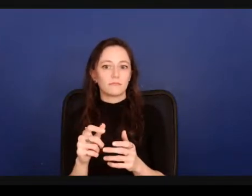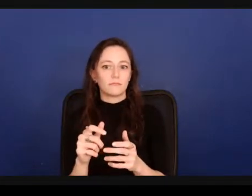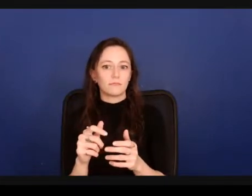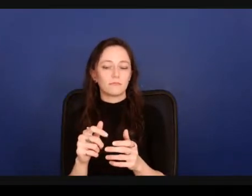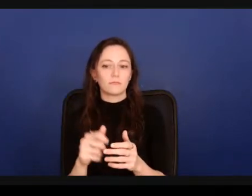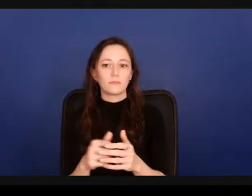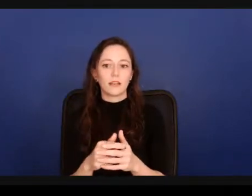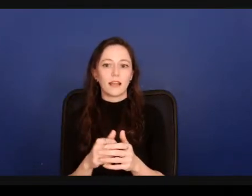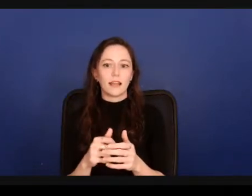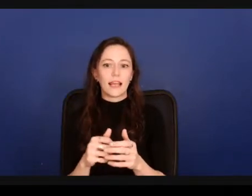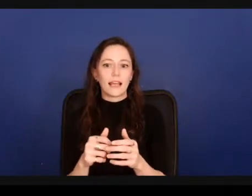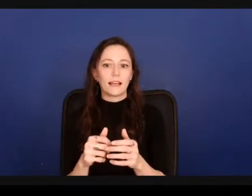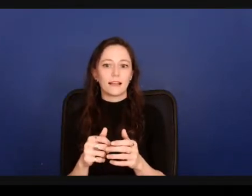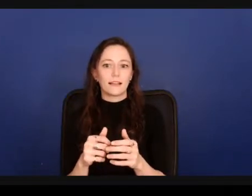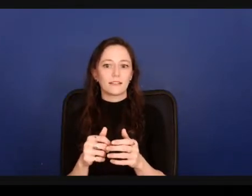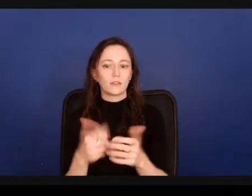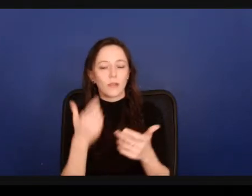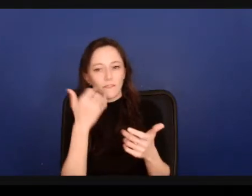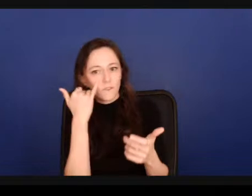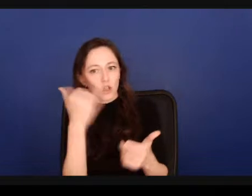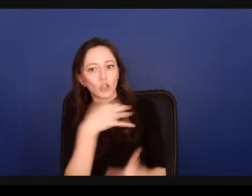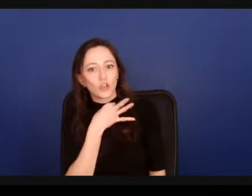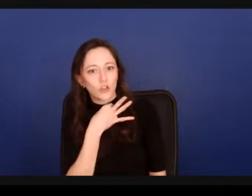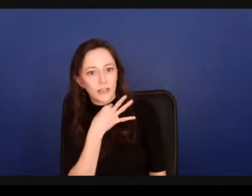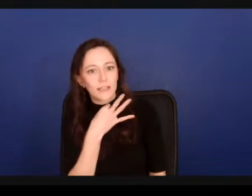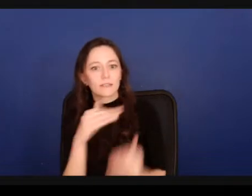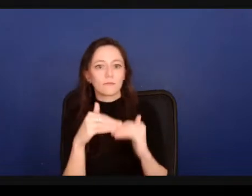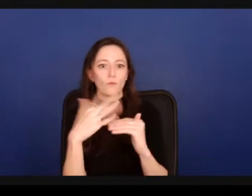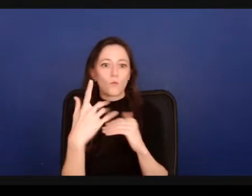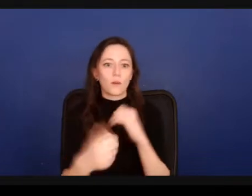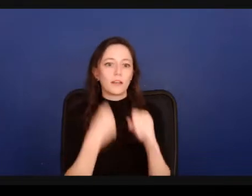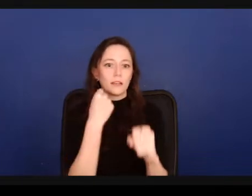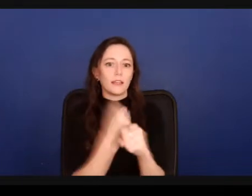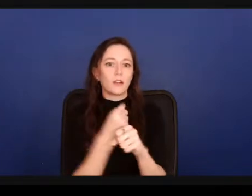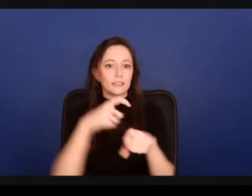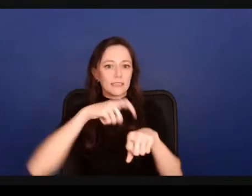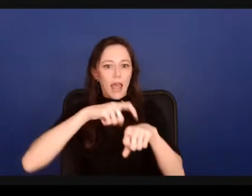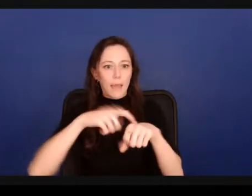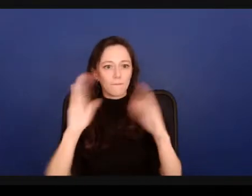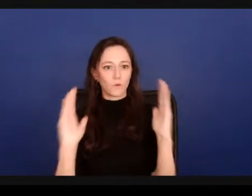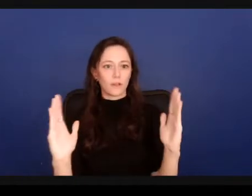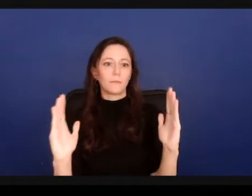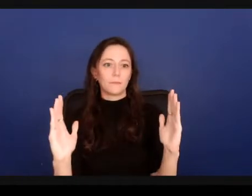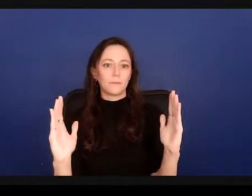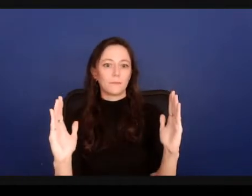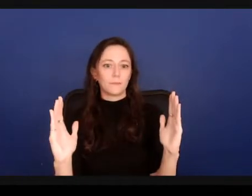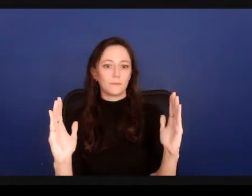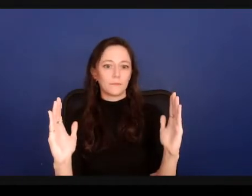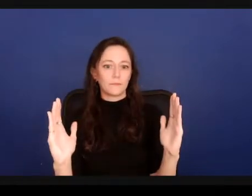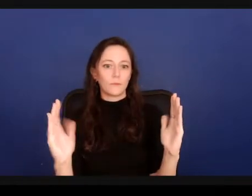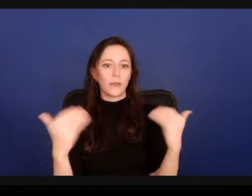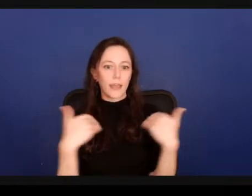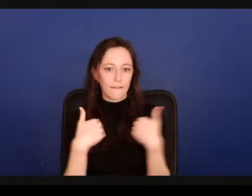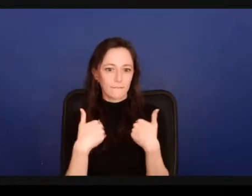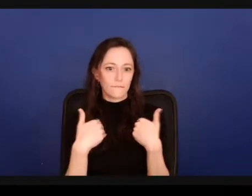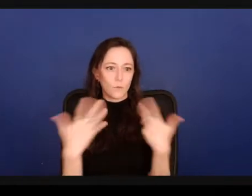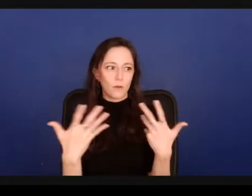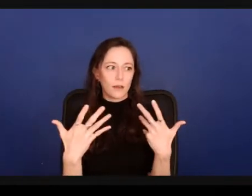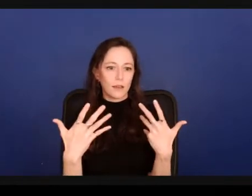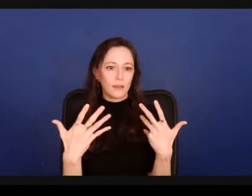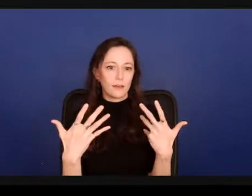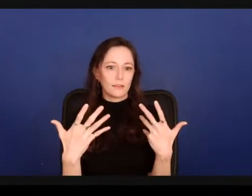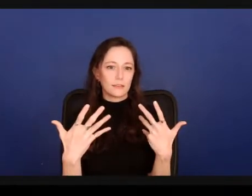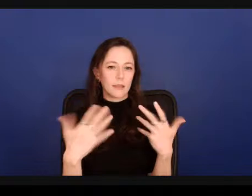And in case you're curious, over a 1 year time frame, we have, let's see, this is showing